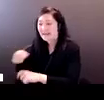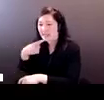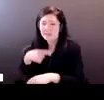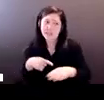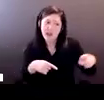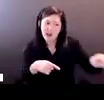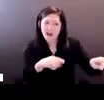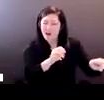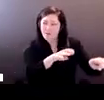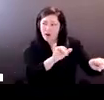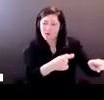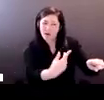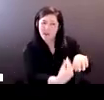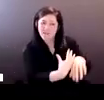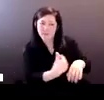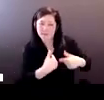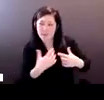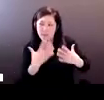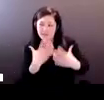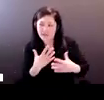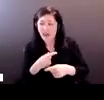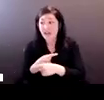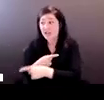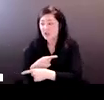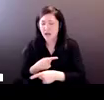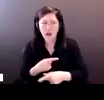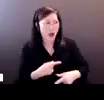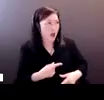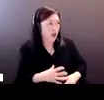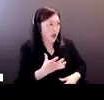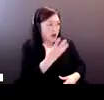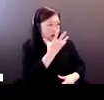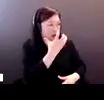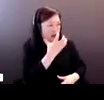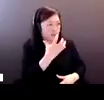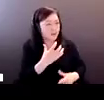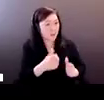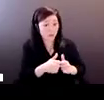sad," making Mary even more agitated and angry.